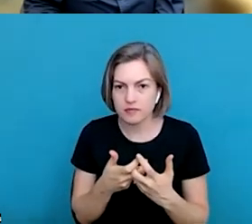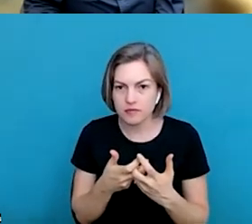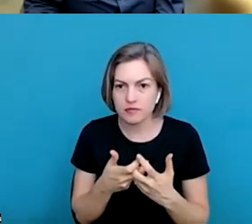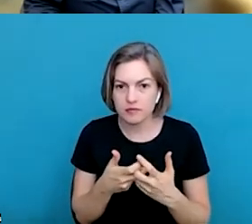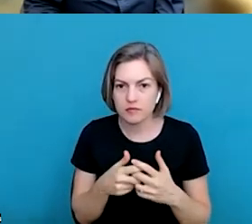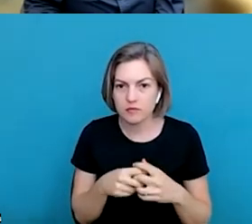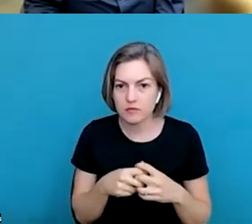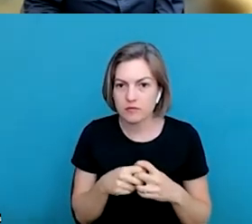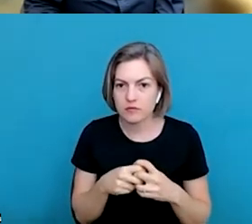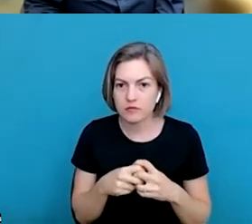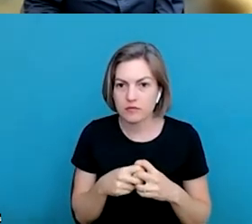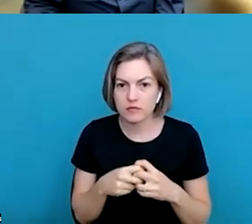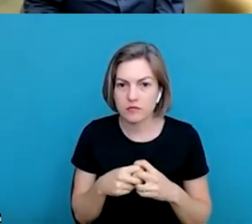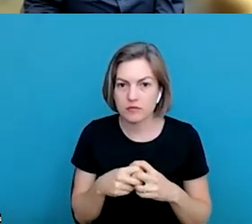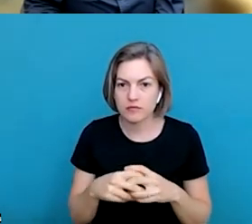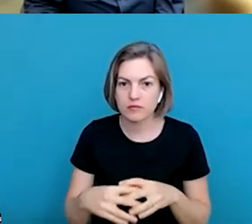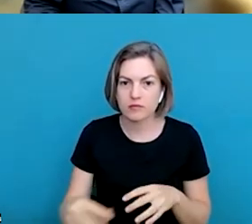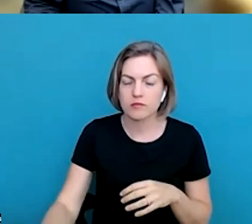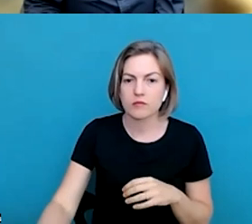fascinating dimension hadn't thought of before.